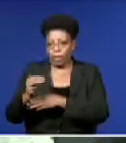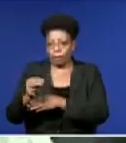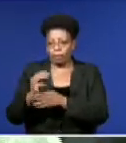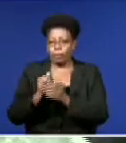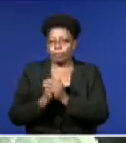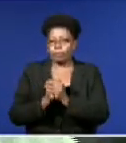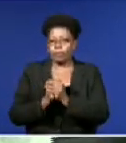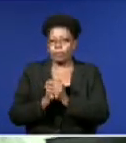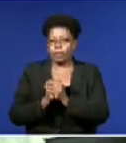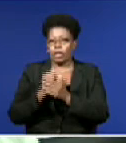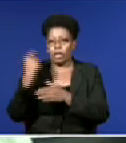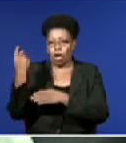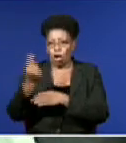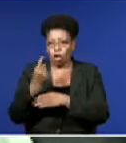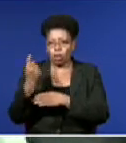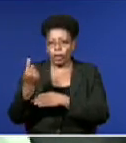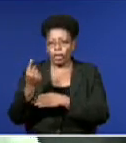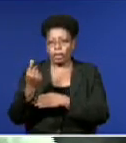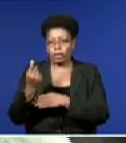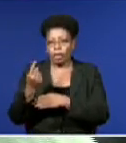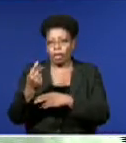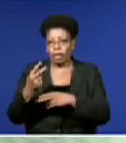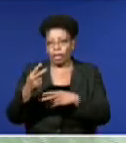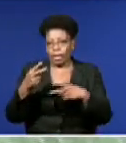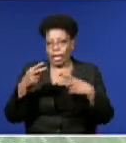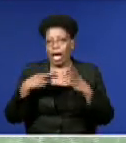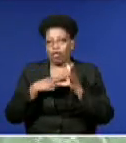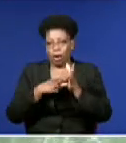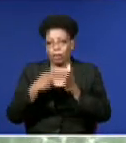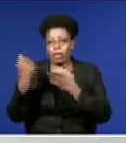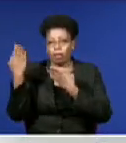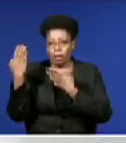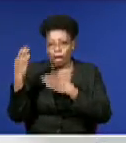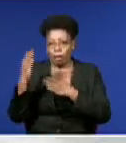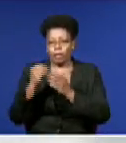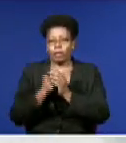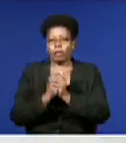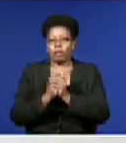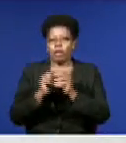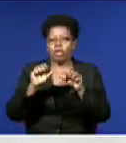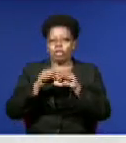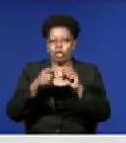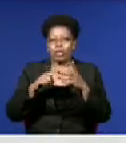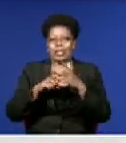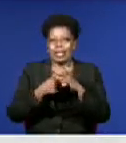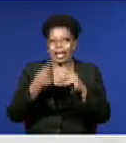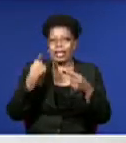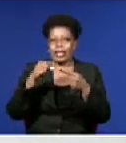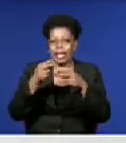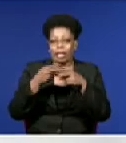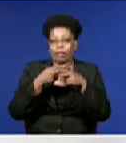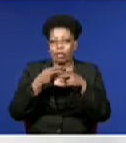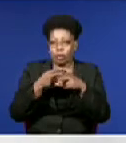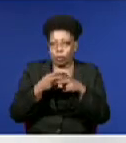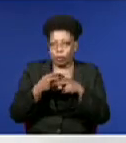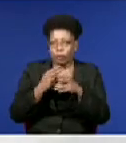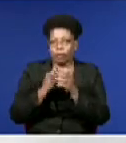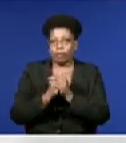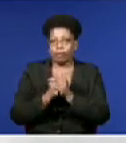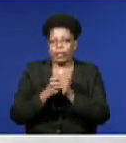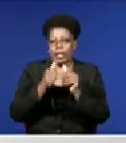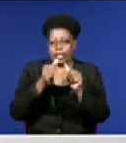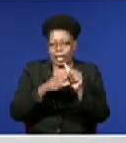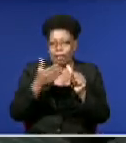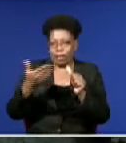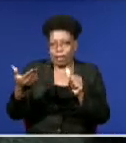And they always attire in a way that they know that they're representing the Bahamas. So with the start of the games just a few days away, is